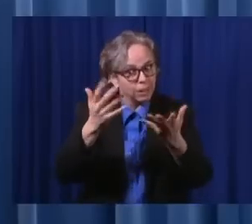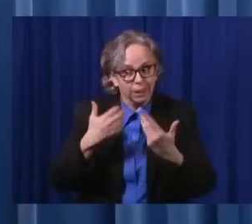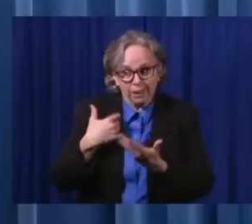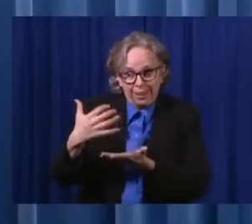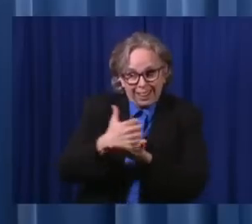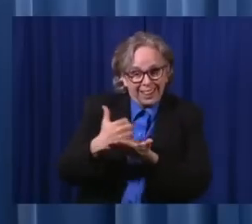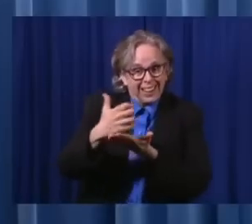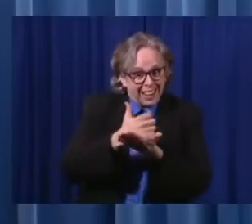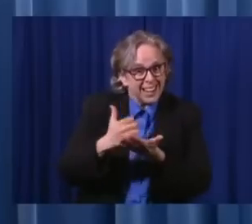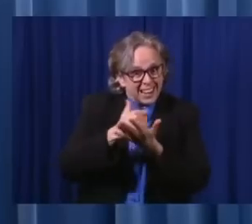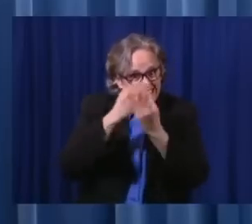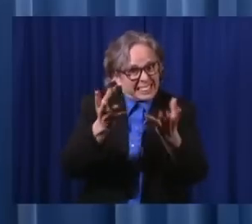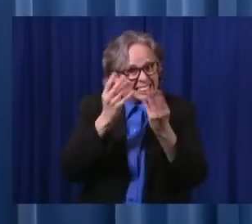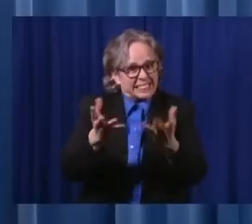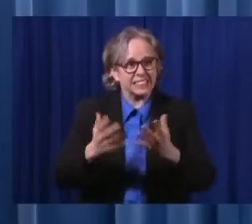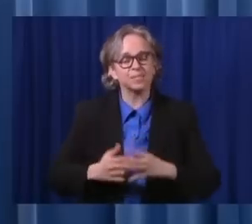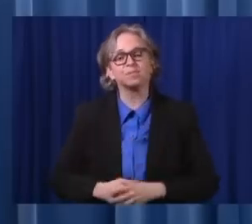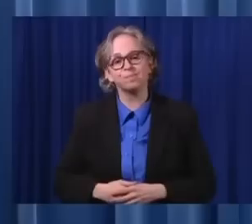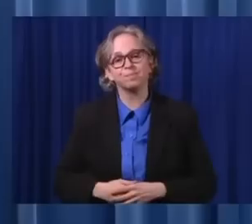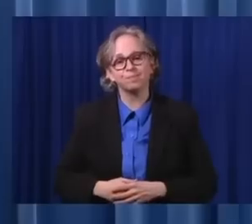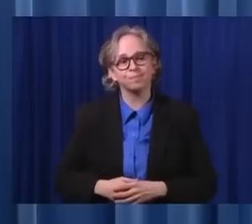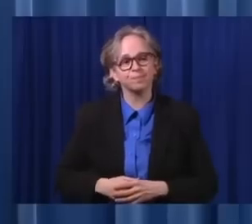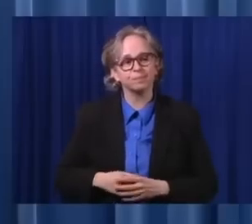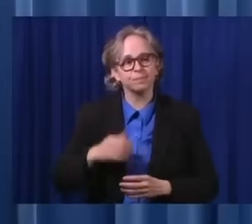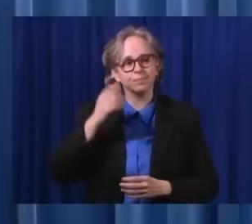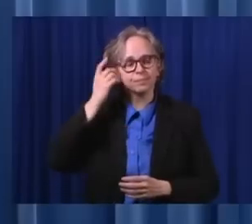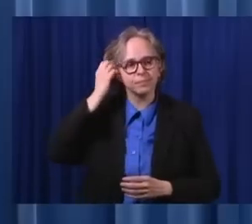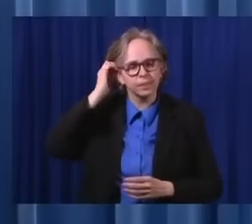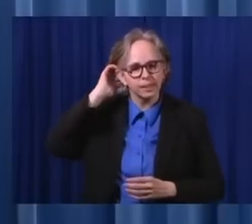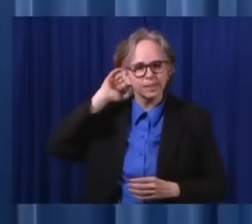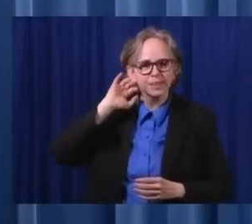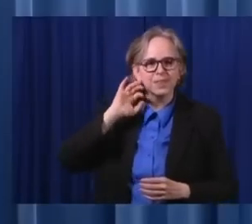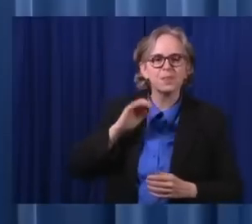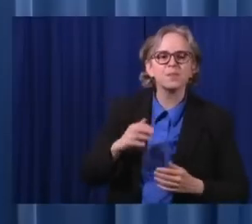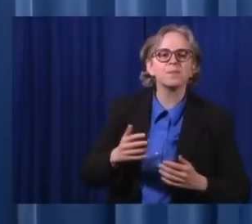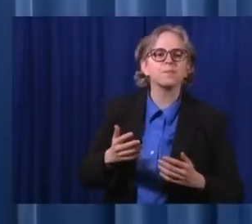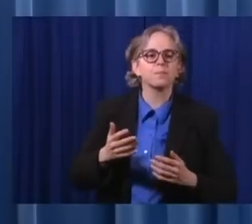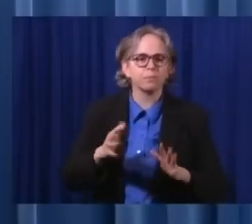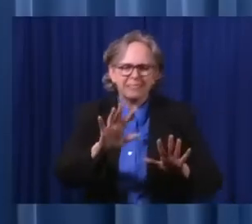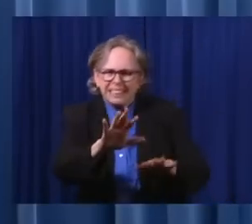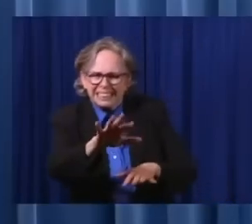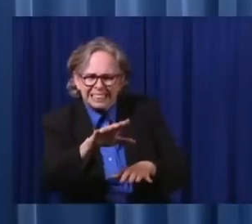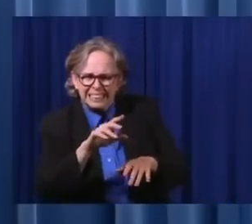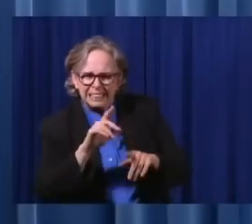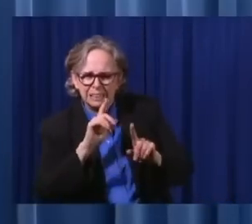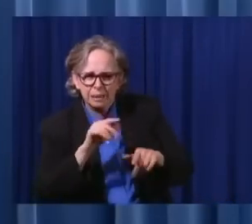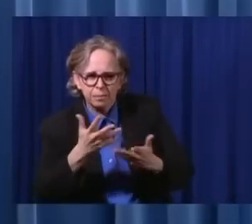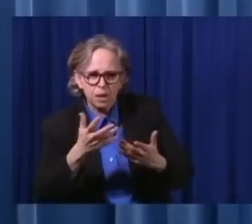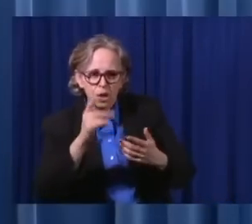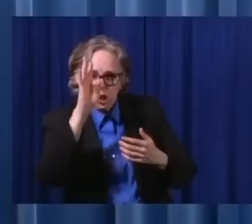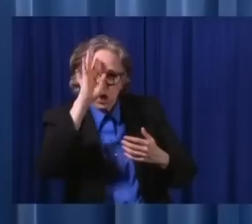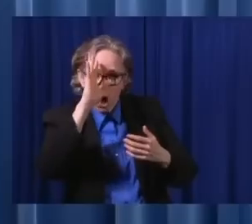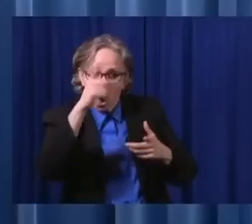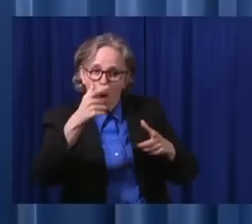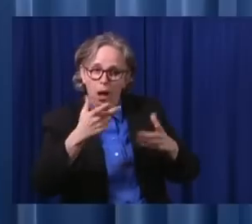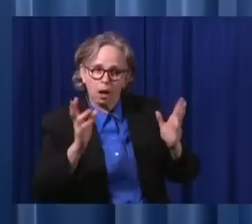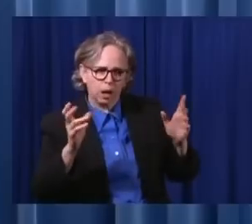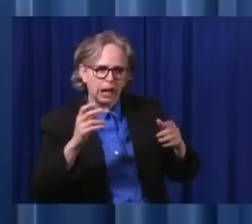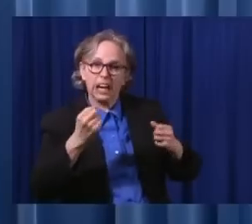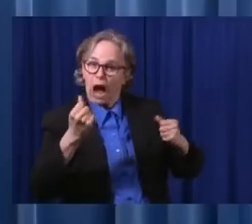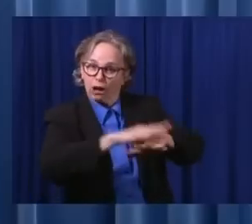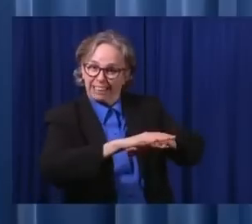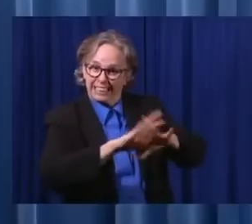Thank you. Not factor separating out congregate setting versus general population so that the